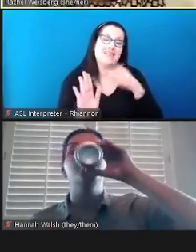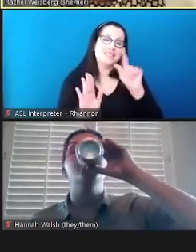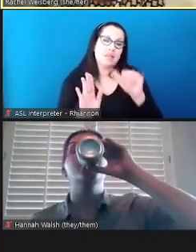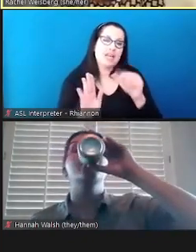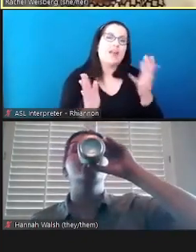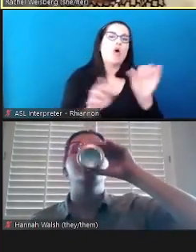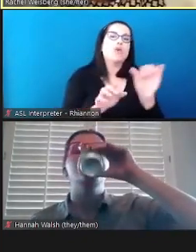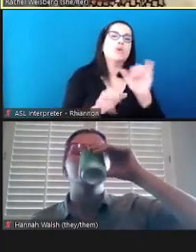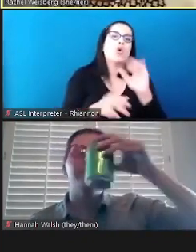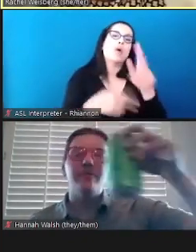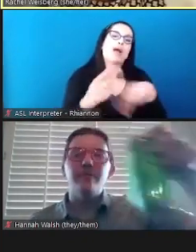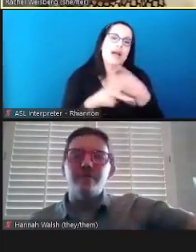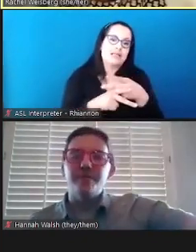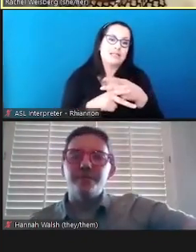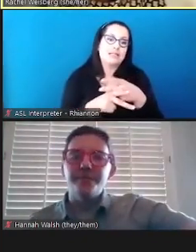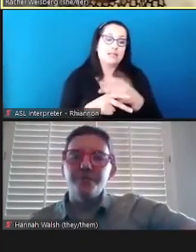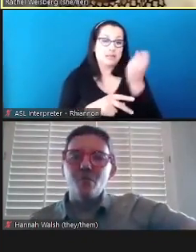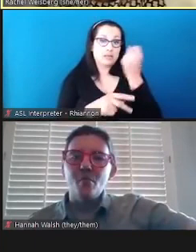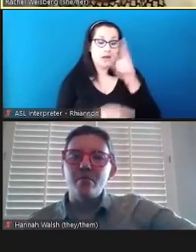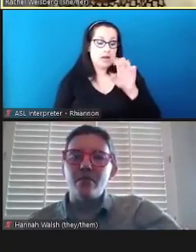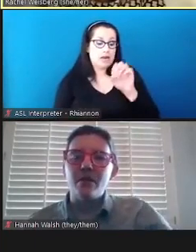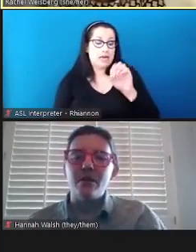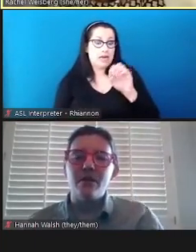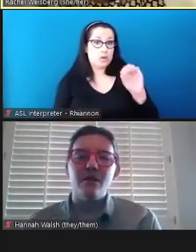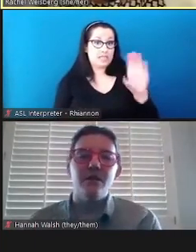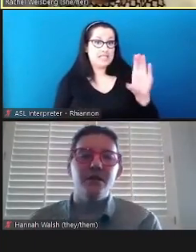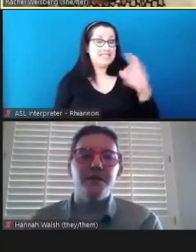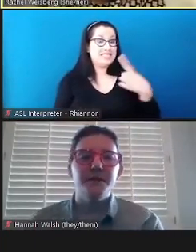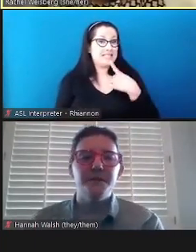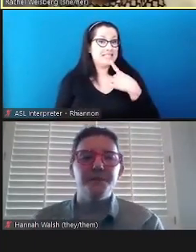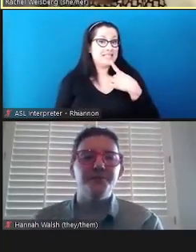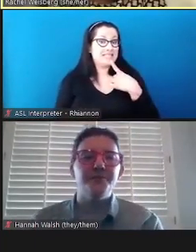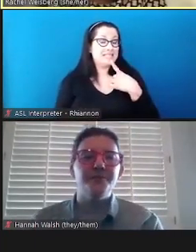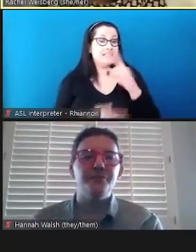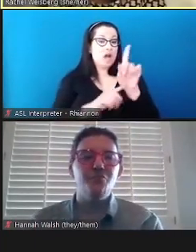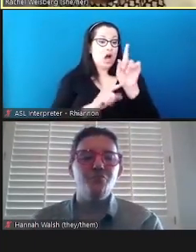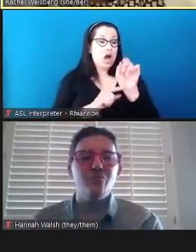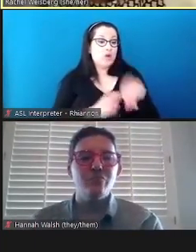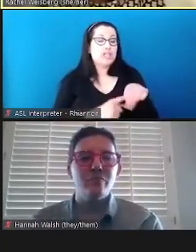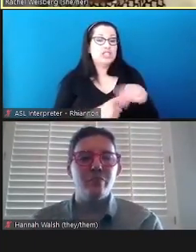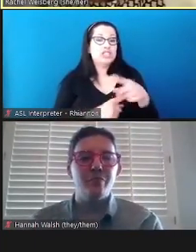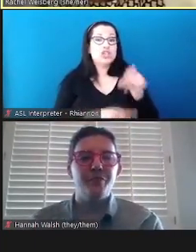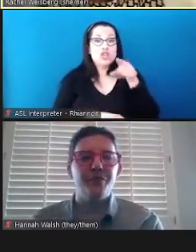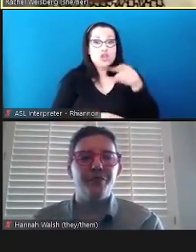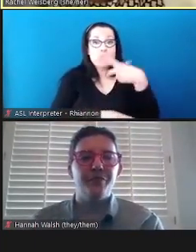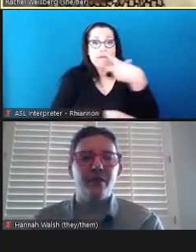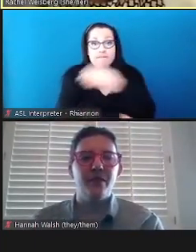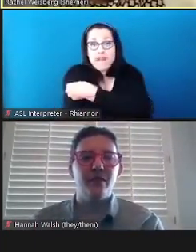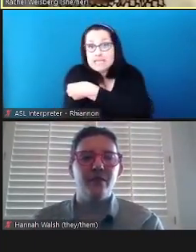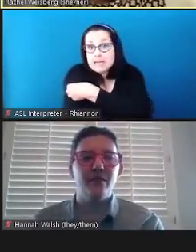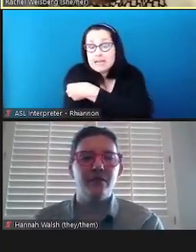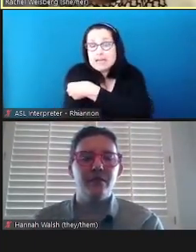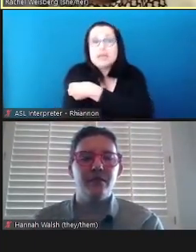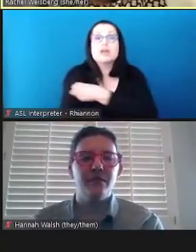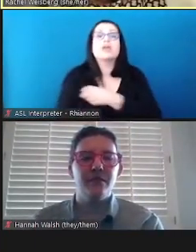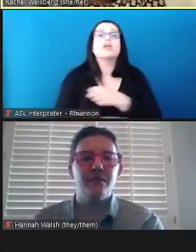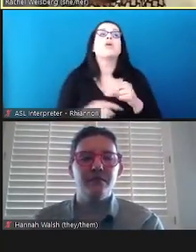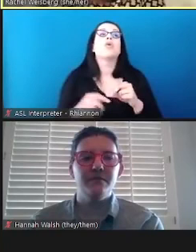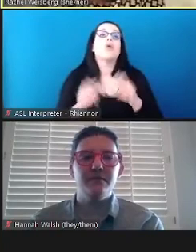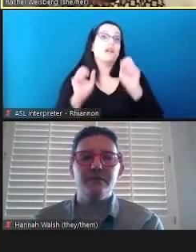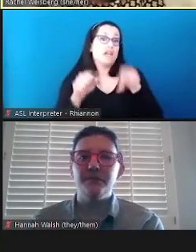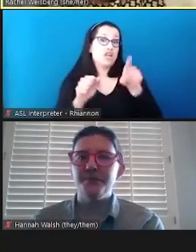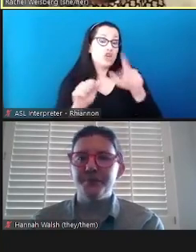Well, according to the EEOC, having a question about, are you vaccinated, or can you provide us with